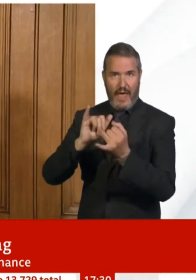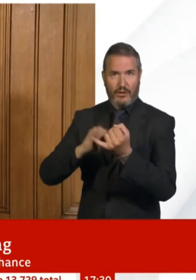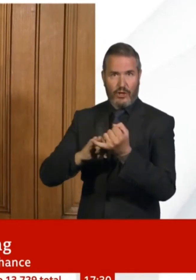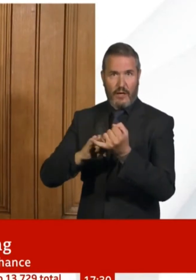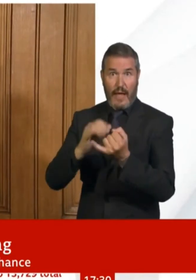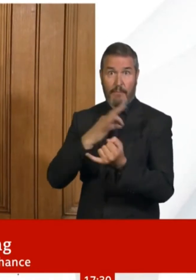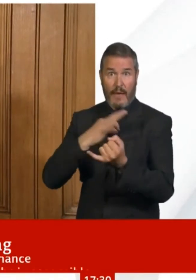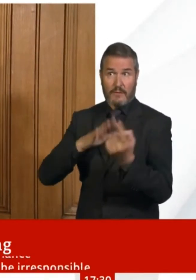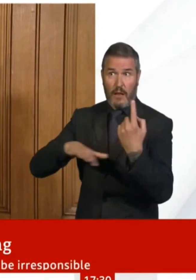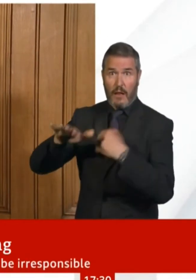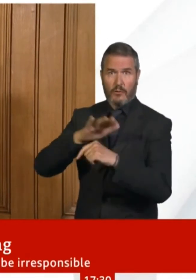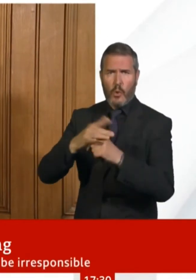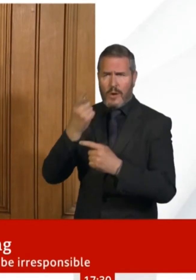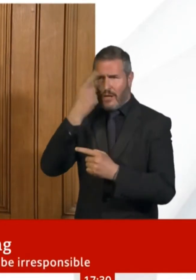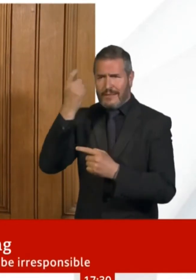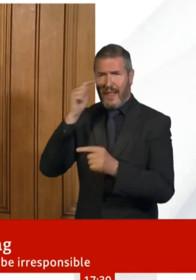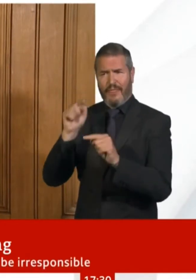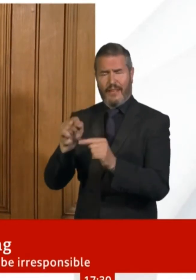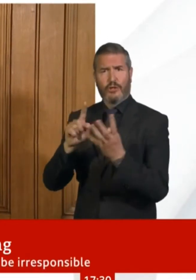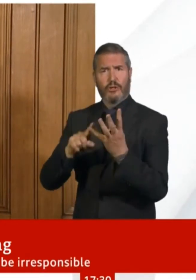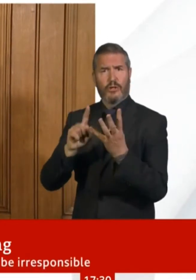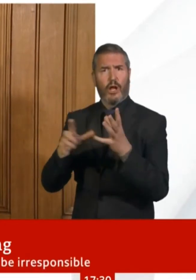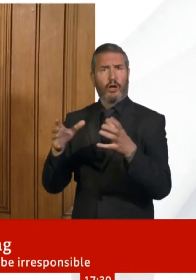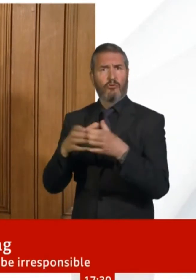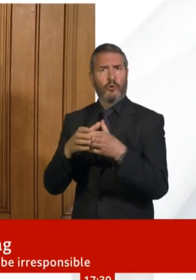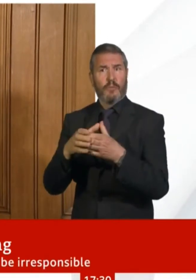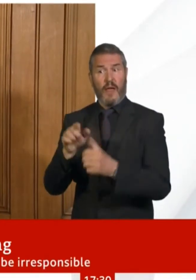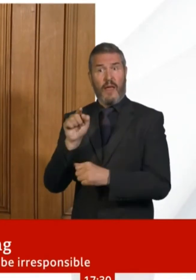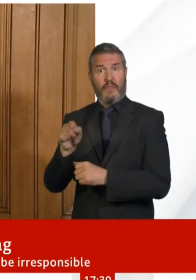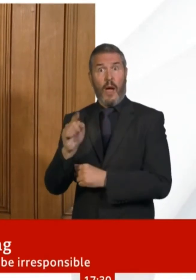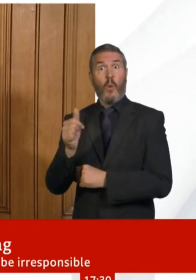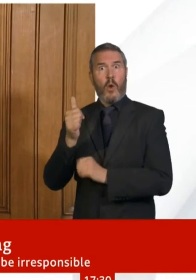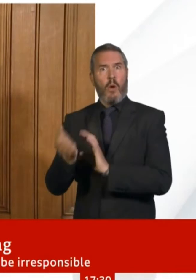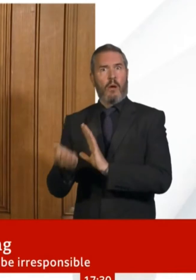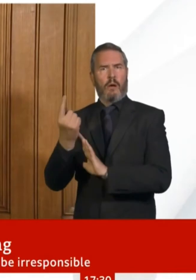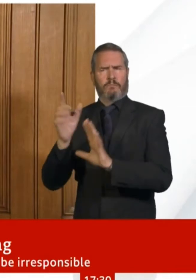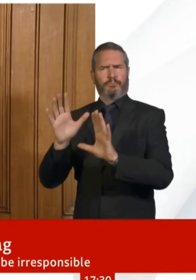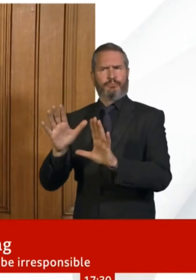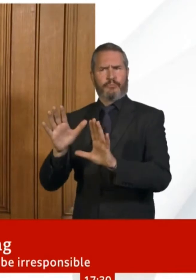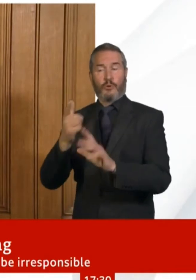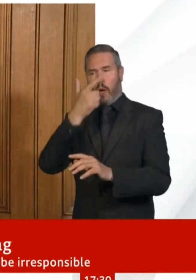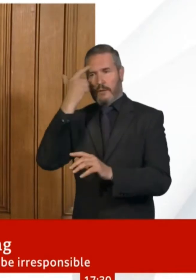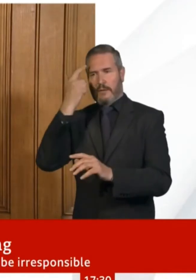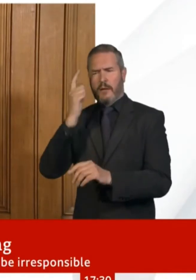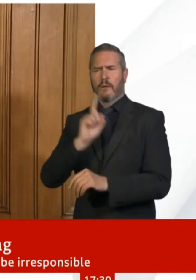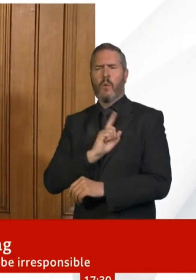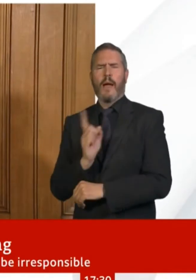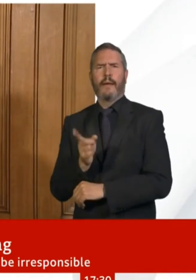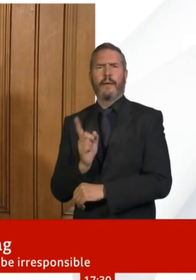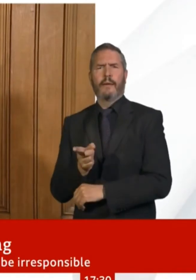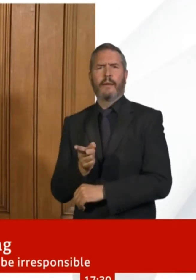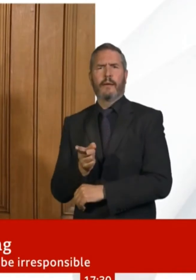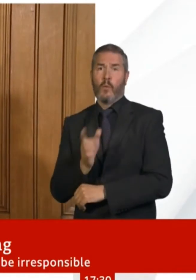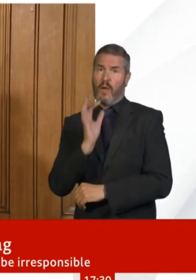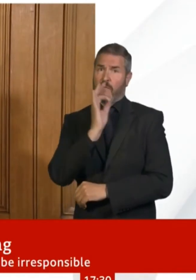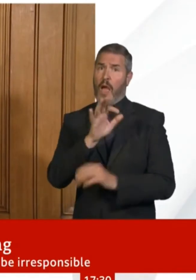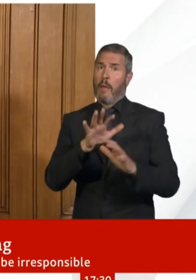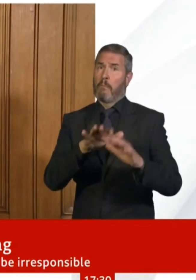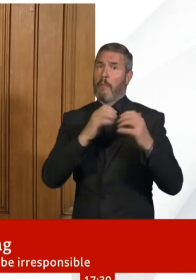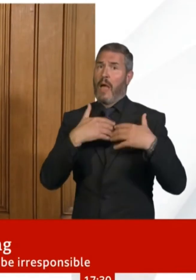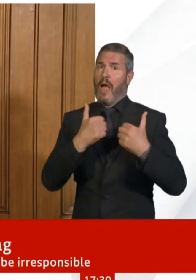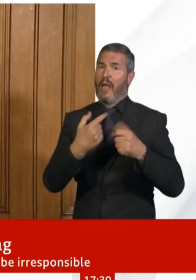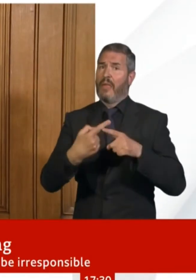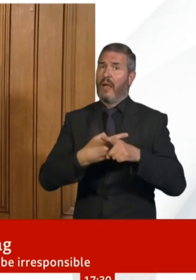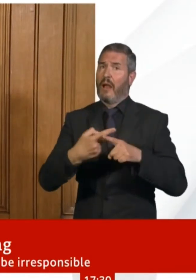the medical and nursing professions, because this is something we are very keen to get extremely clear. We've asked Public Health England to look at this in